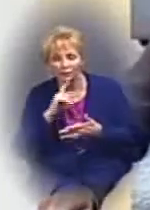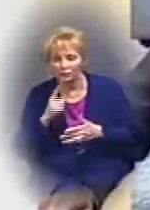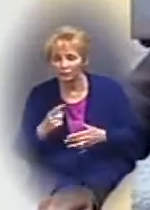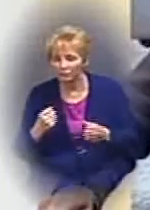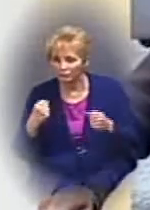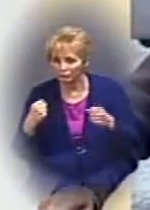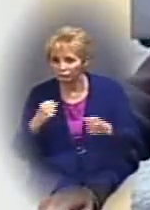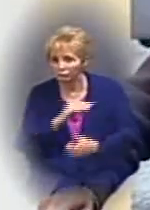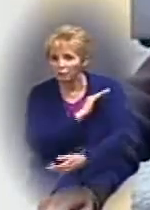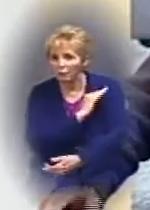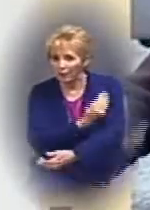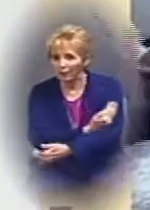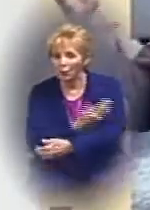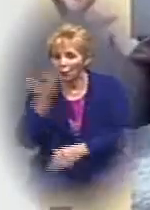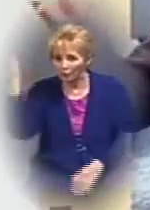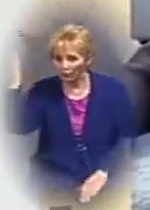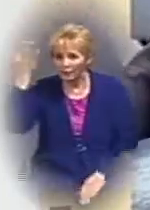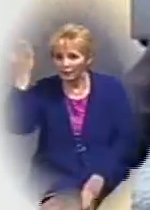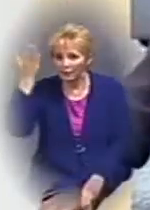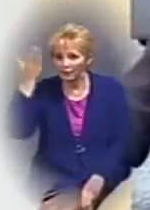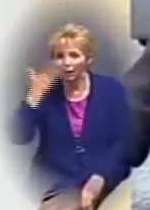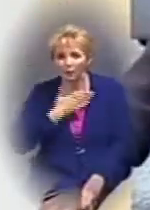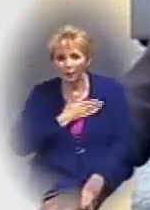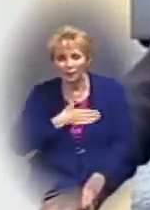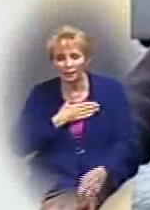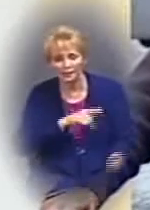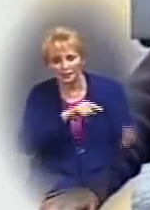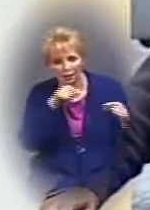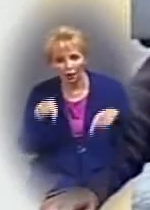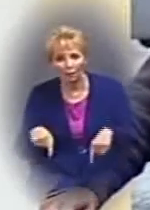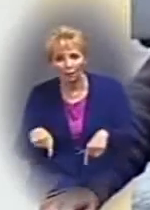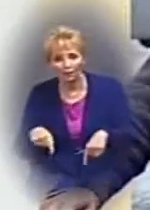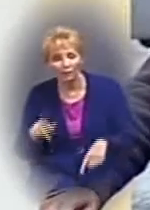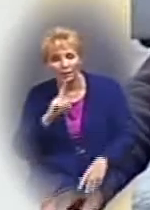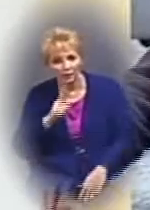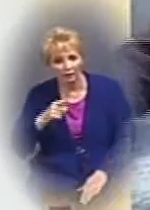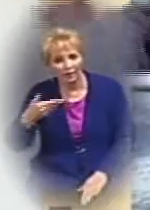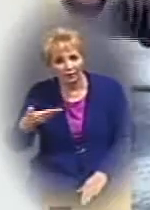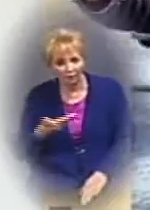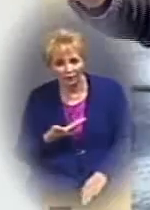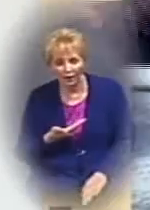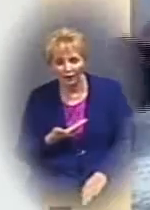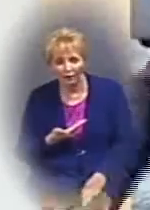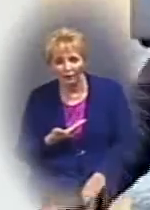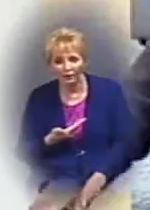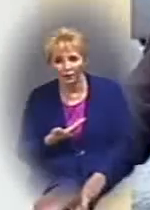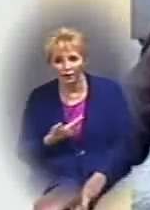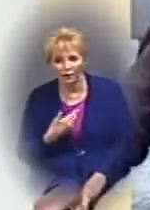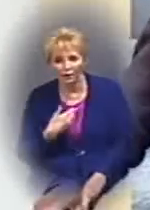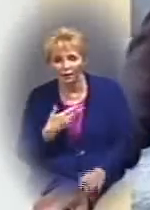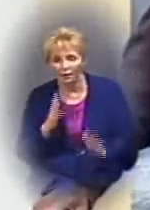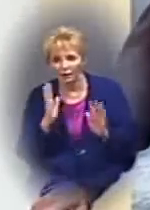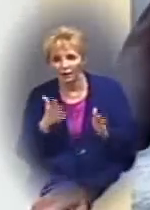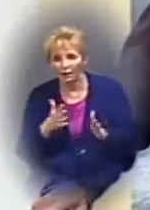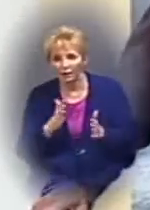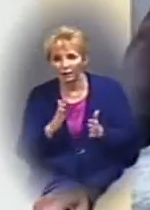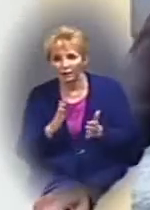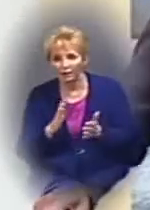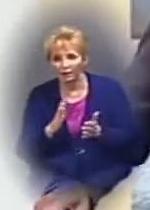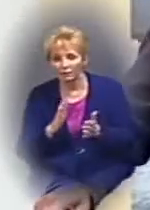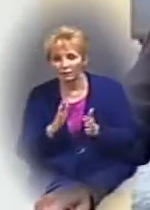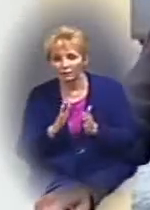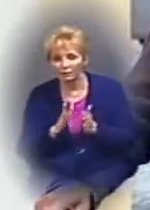impactful presentation. Please come. You're definitely invited. I left some flyers with Kelly,